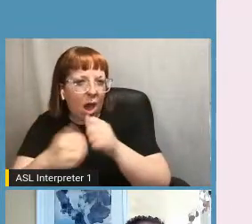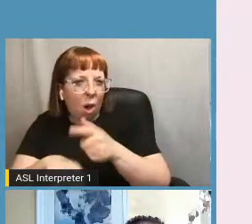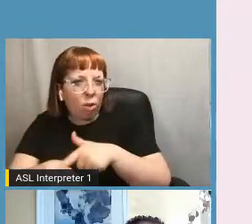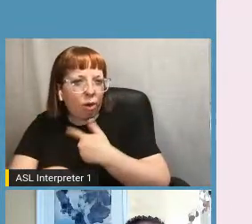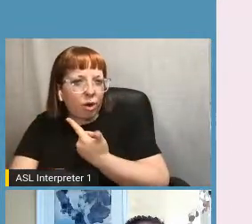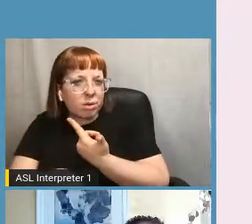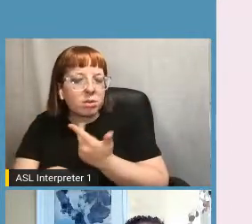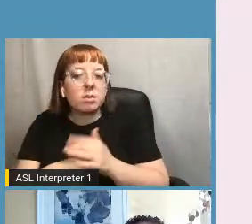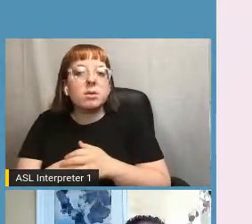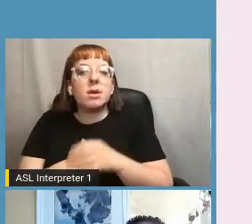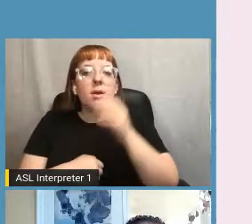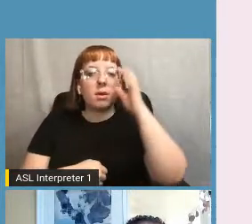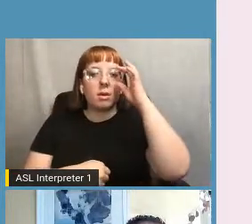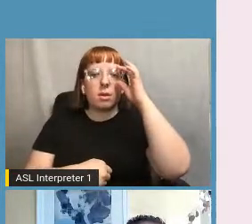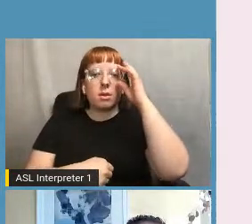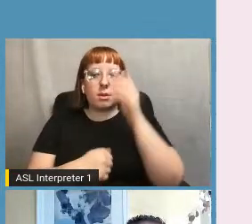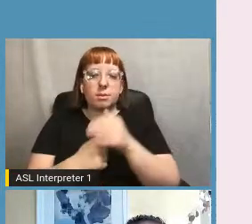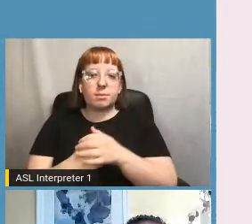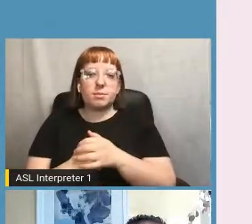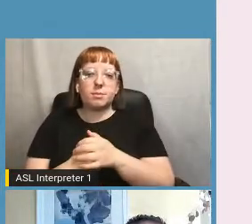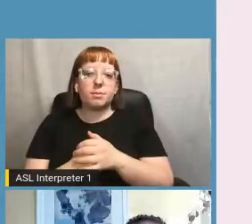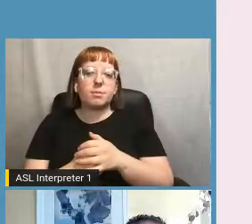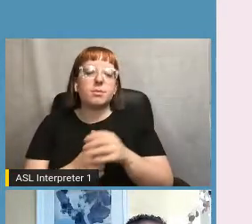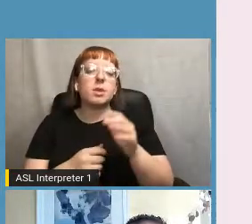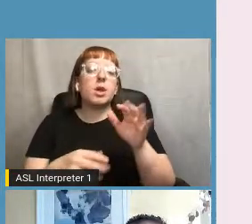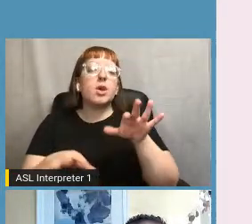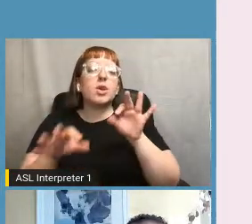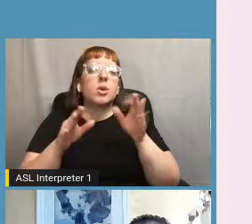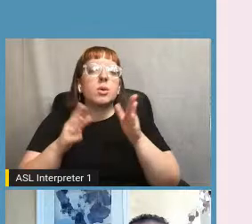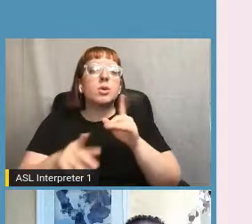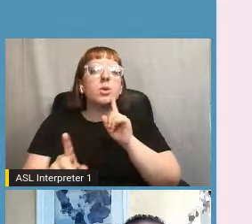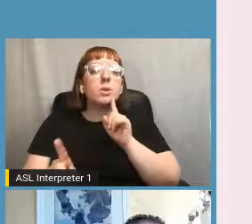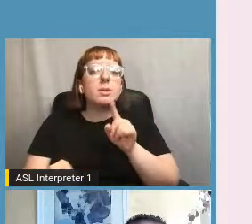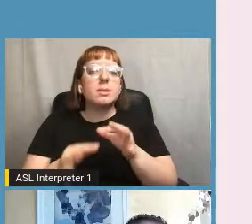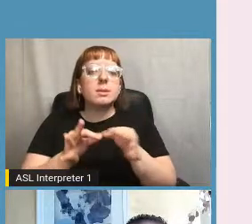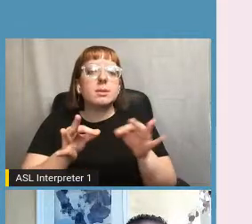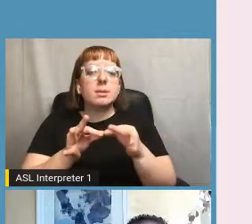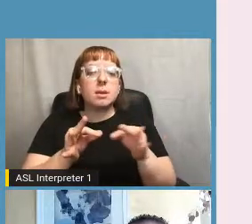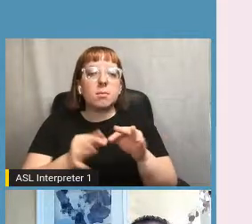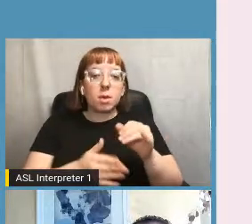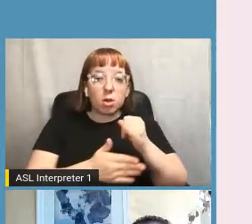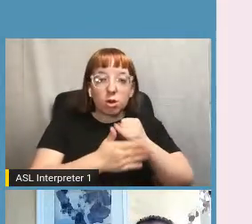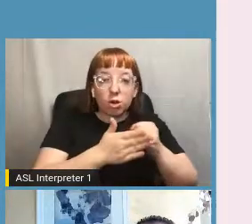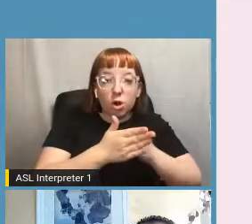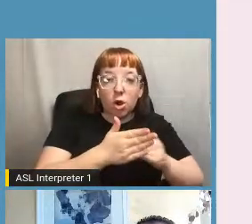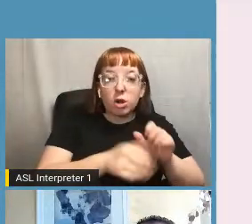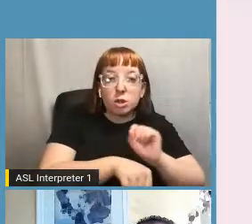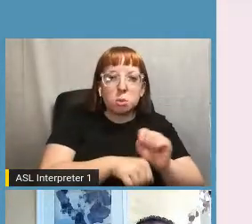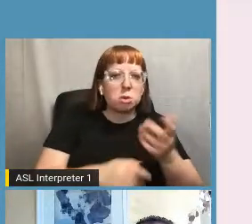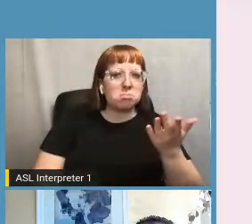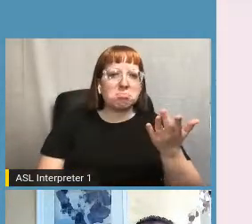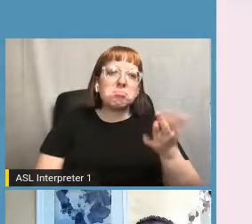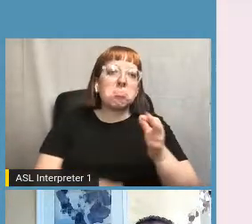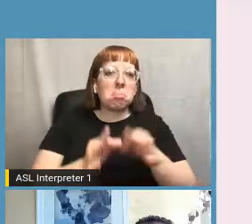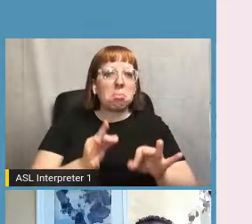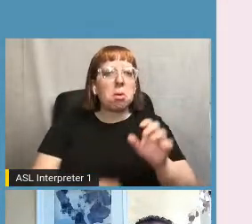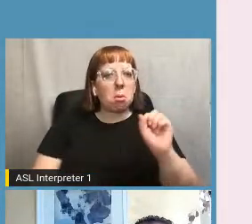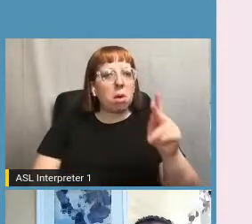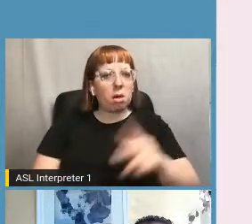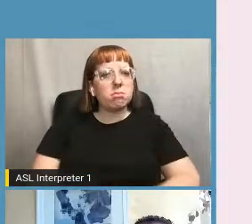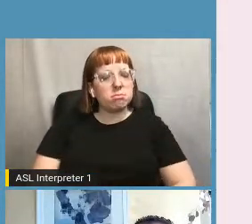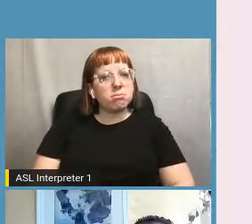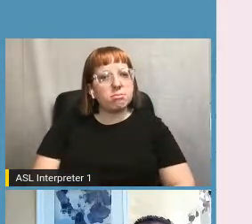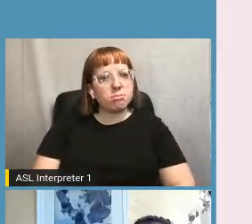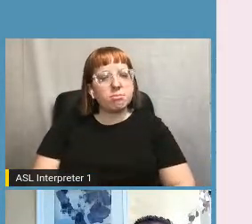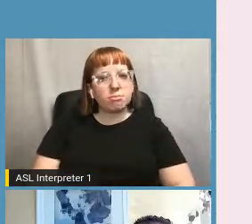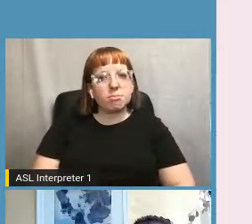be a curatorial statement, and then there's 4 artist works. Okay, I can get through that, right? And so then with